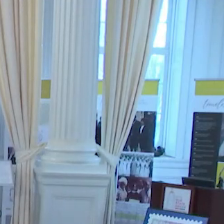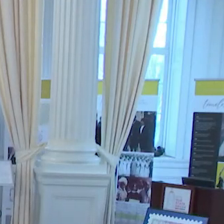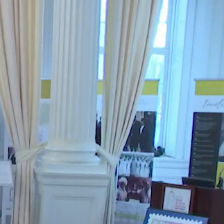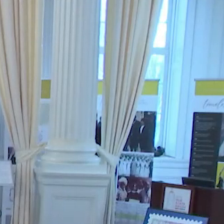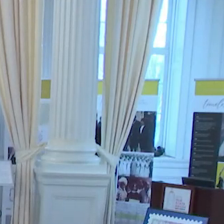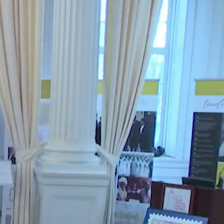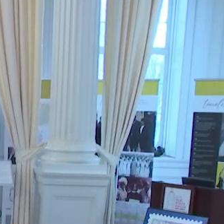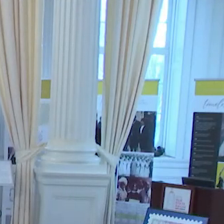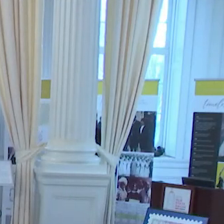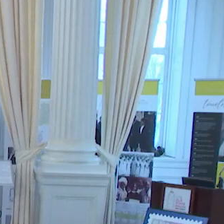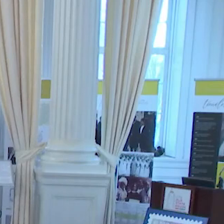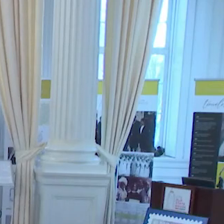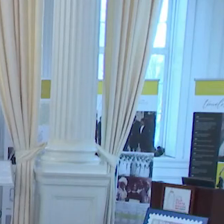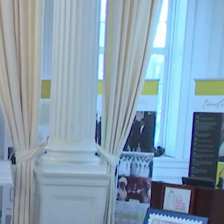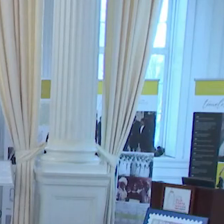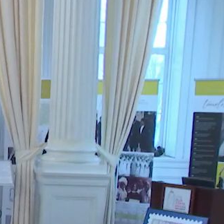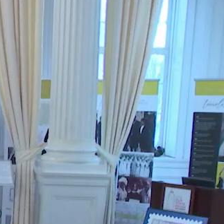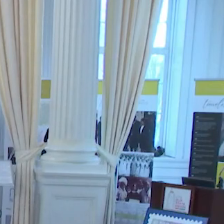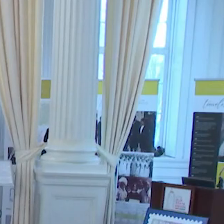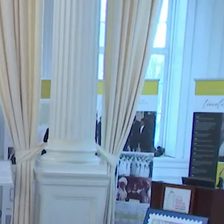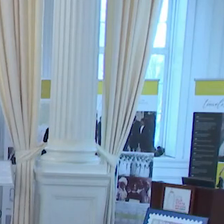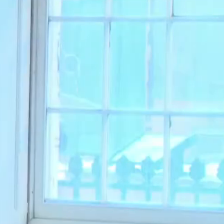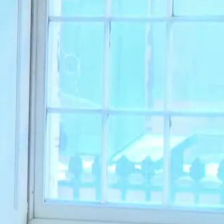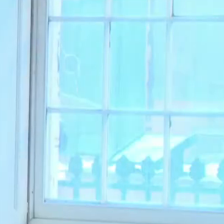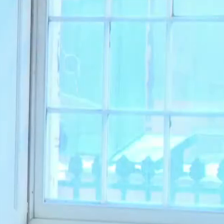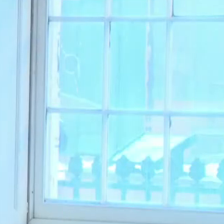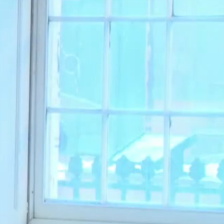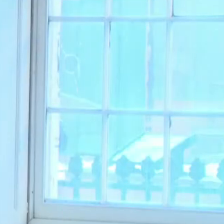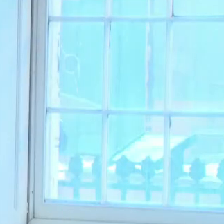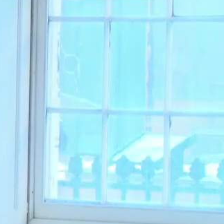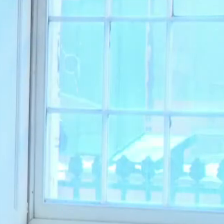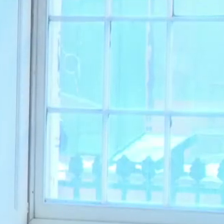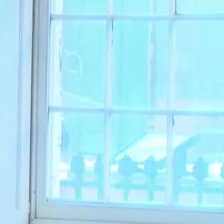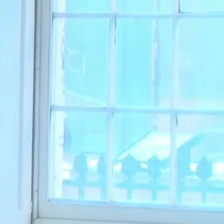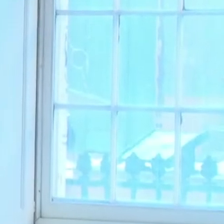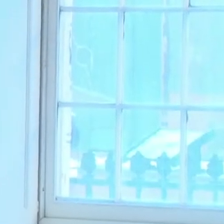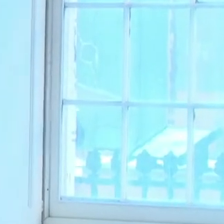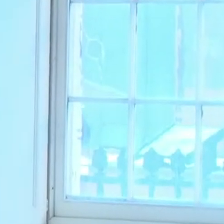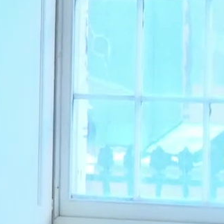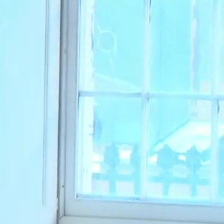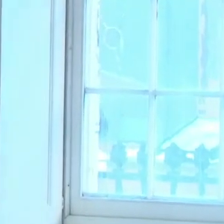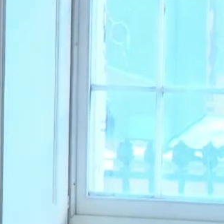thrilled to have you here today. Give yourselves a round of applause for being here.